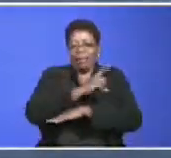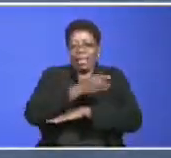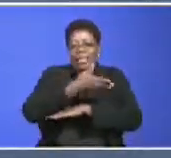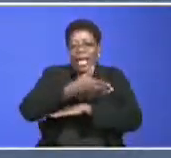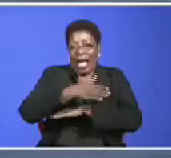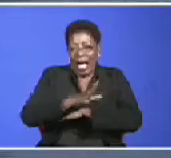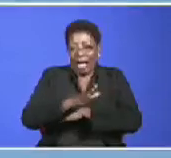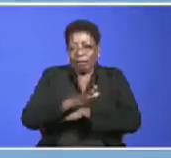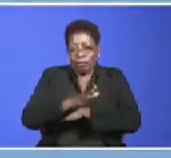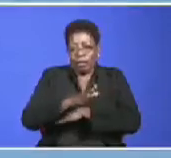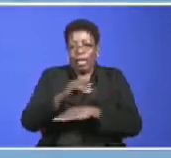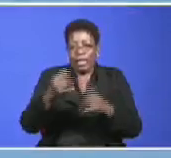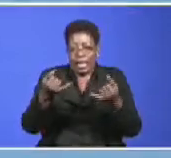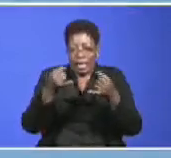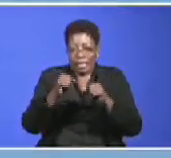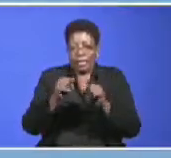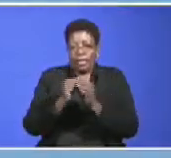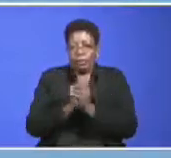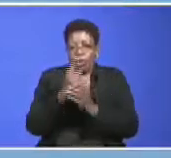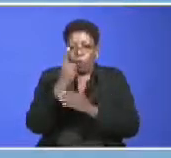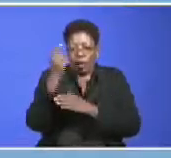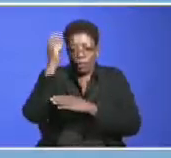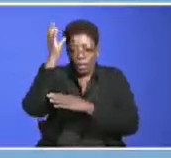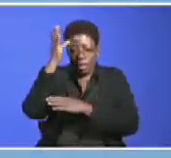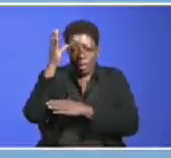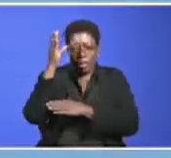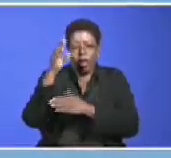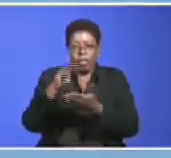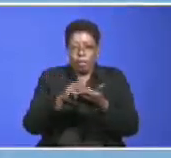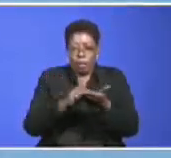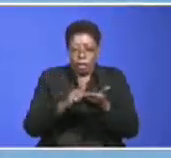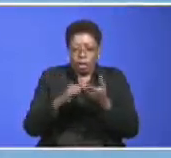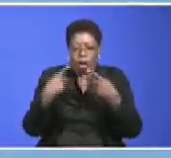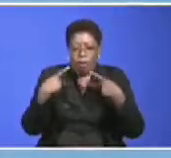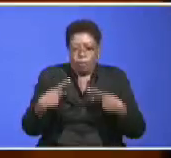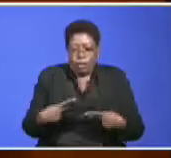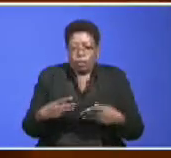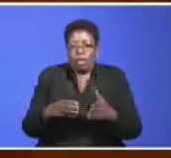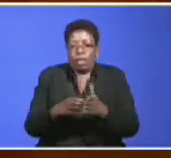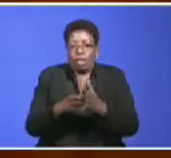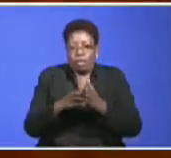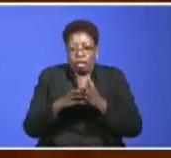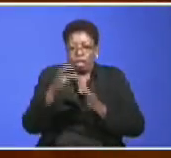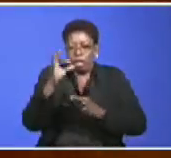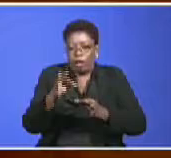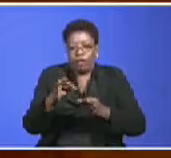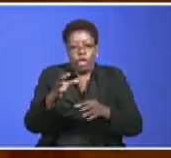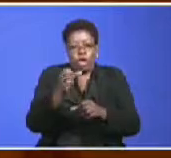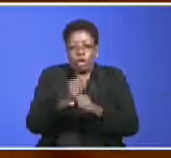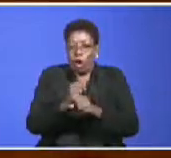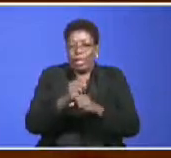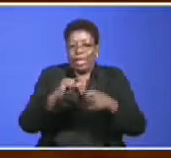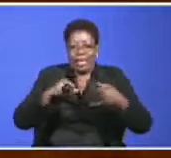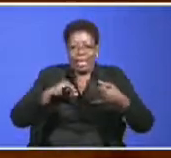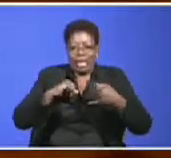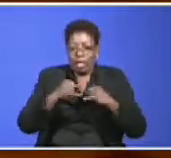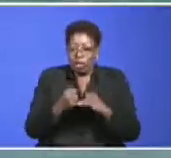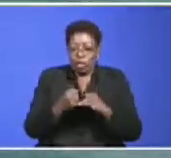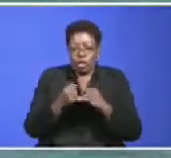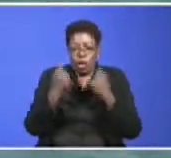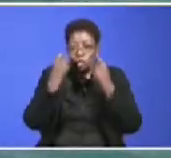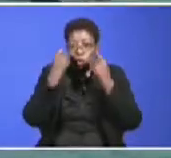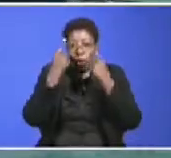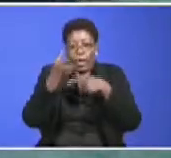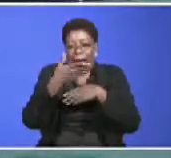the incident. One must consider, though, that the pilot's medical or physical condition, whether he sustained injuries or was conscious after